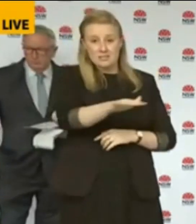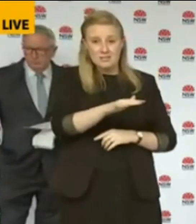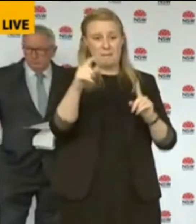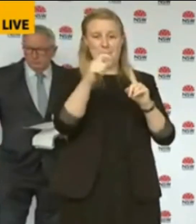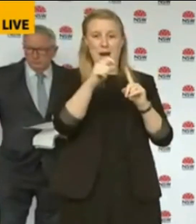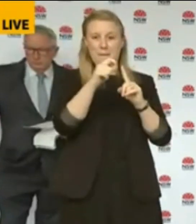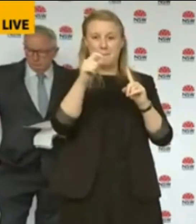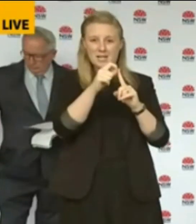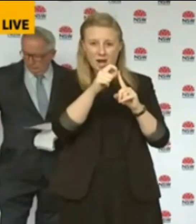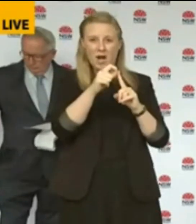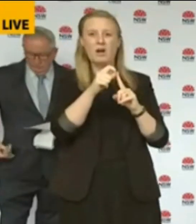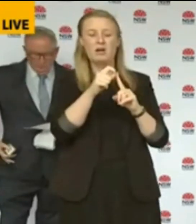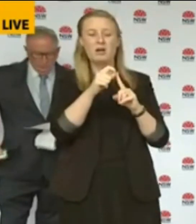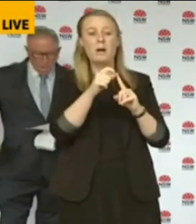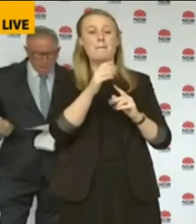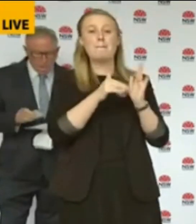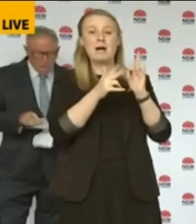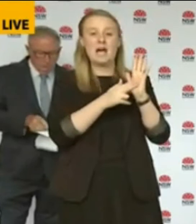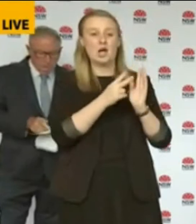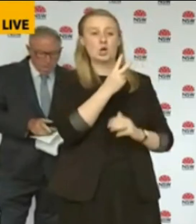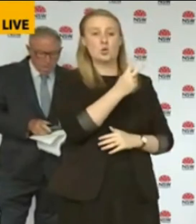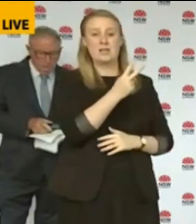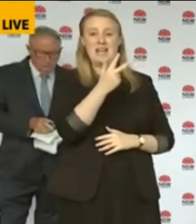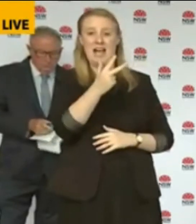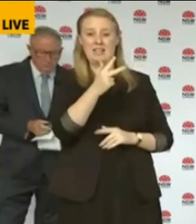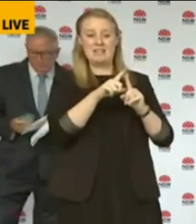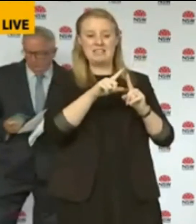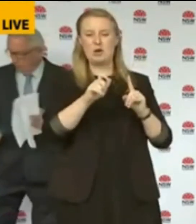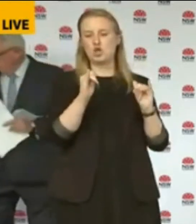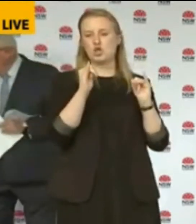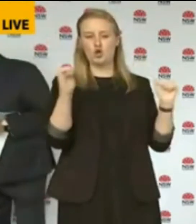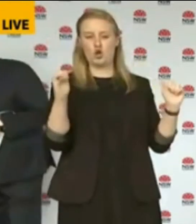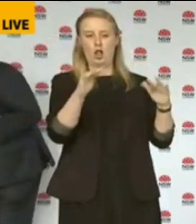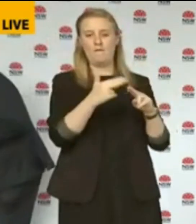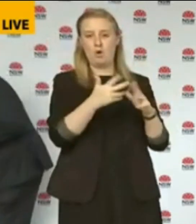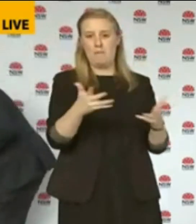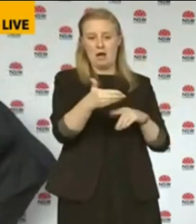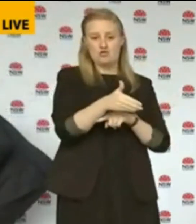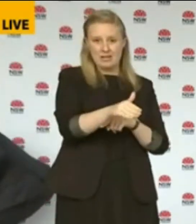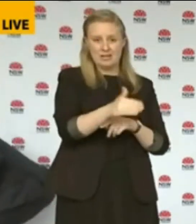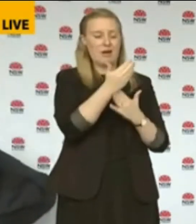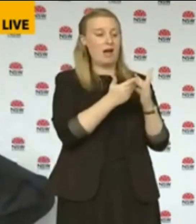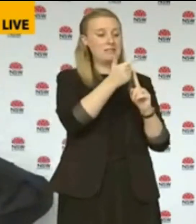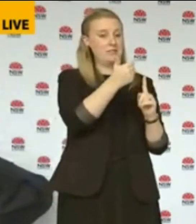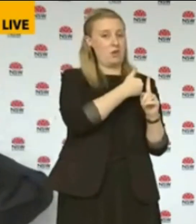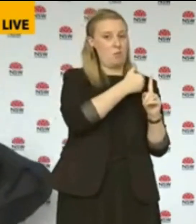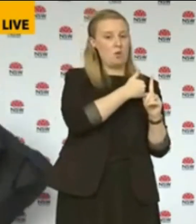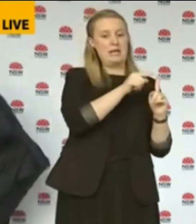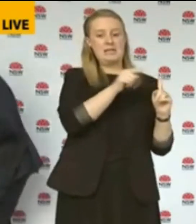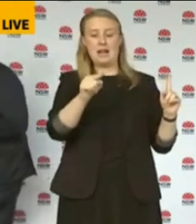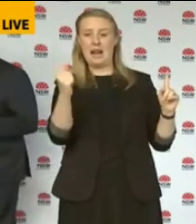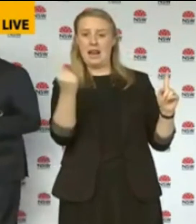Ground at Parramatta on Monday the 28th of December. It was a social cricket match from 7:30 a.m. to 11